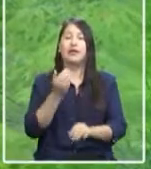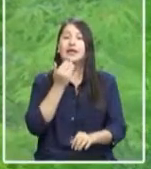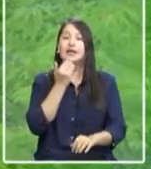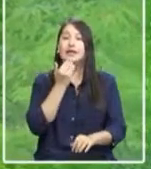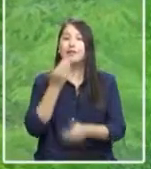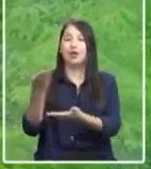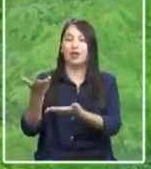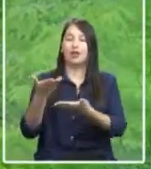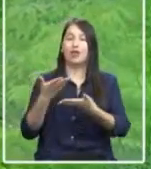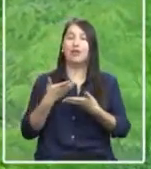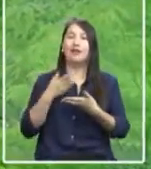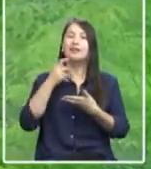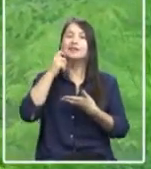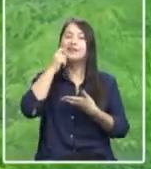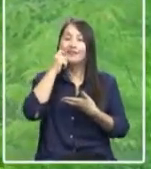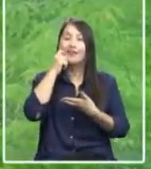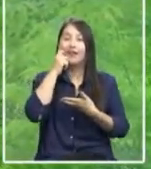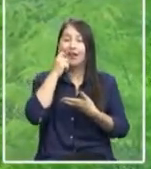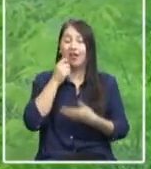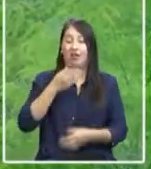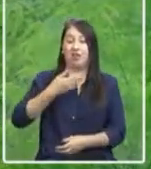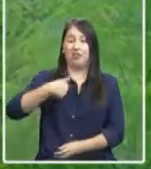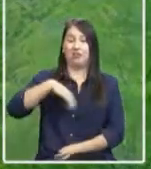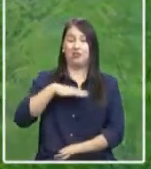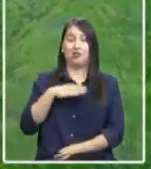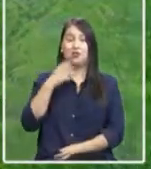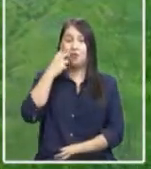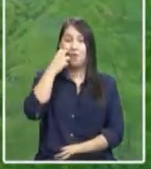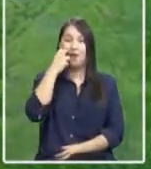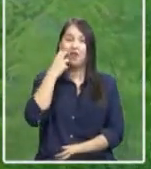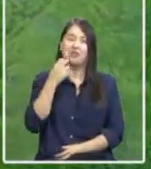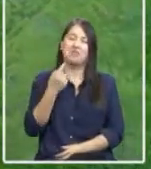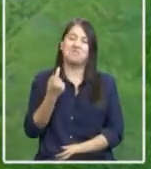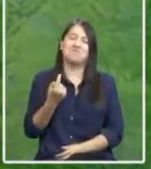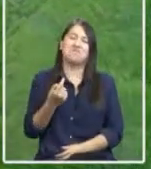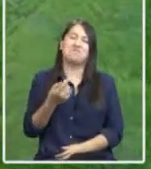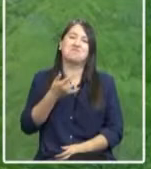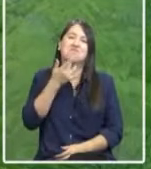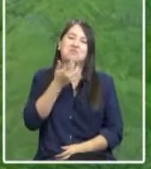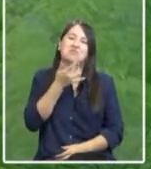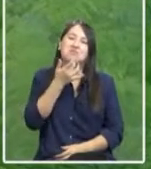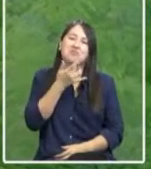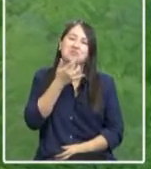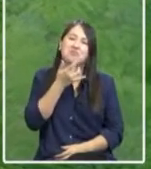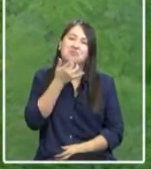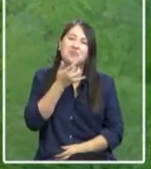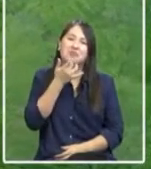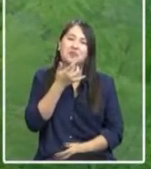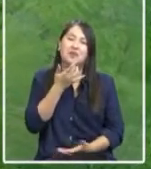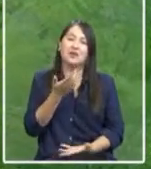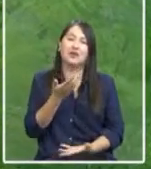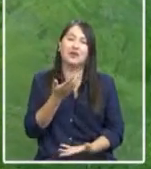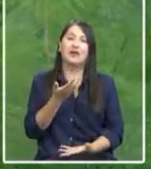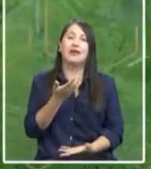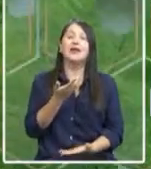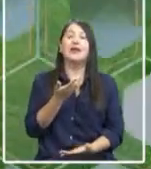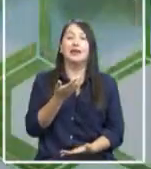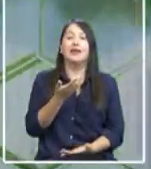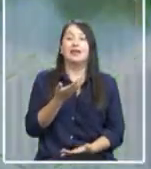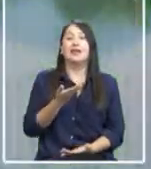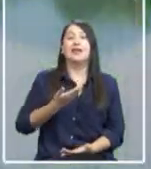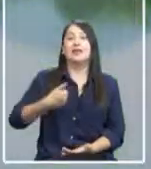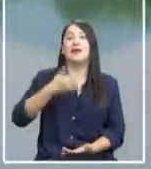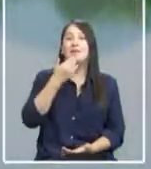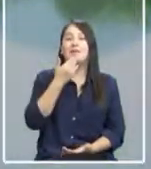human societies are. And yet at the same time, we've had this enormous impact on the planet, so much so that